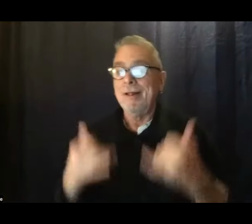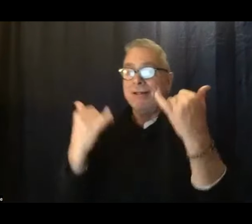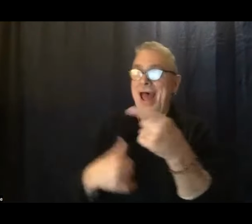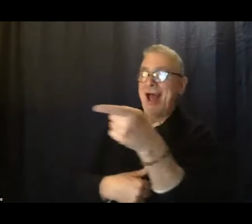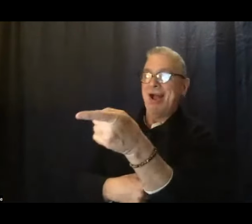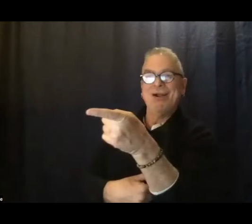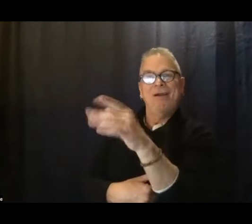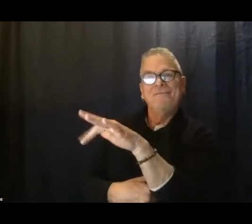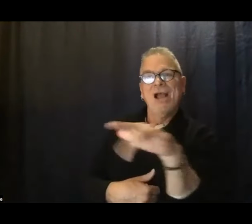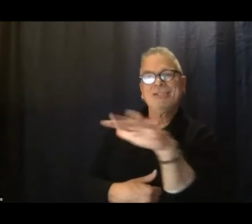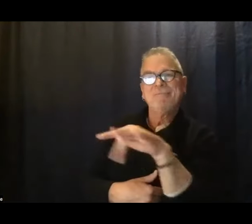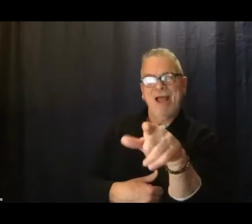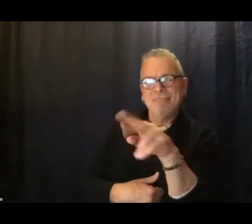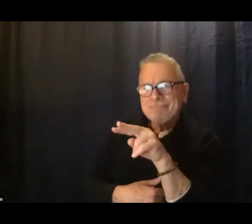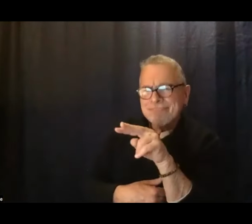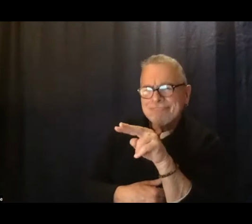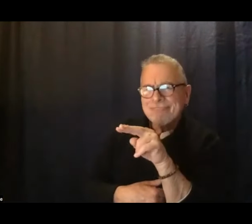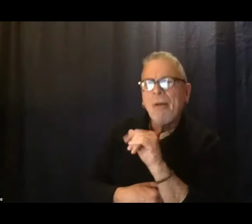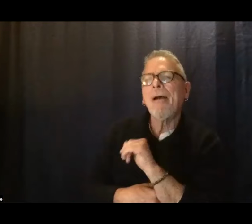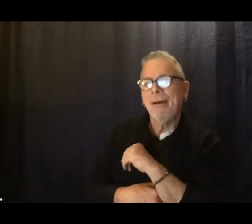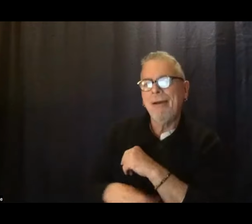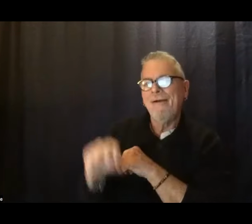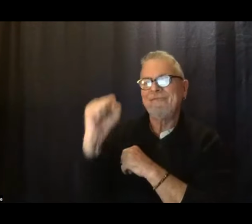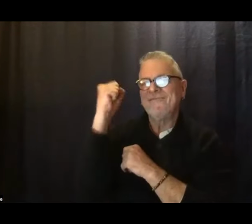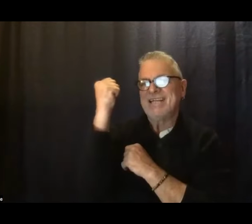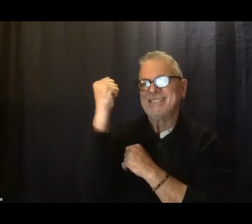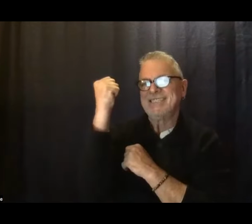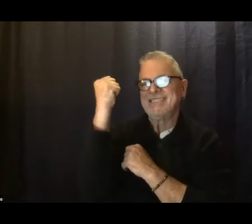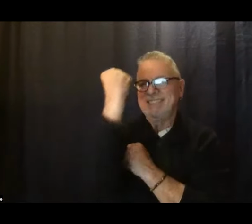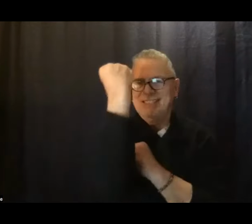into one sign for all of its production. So